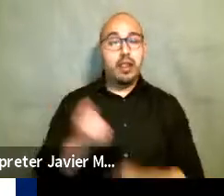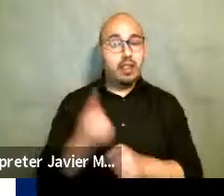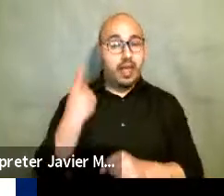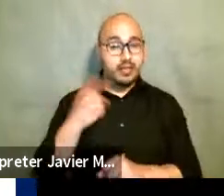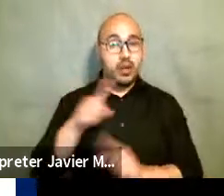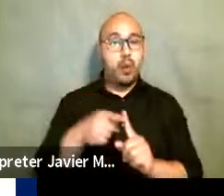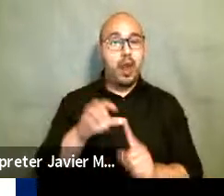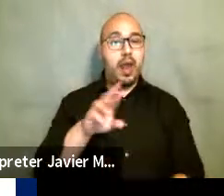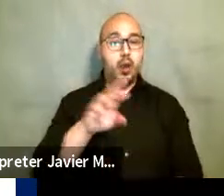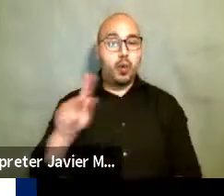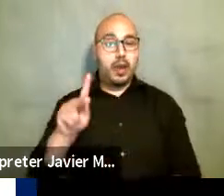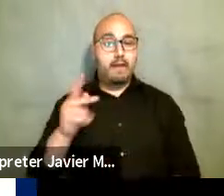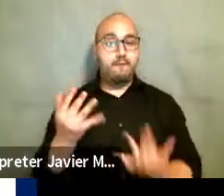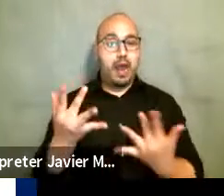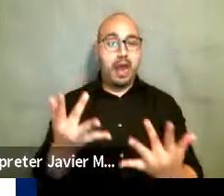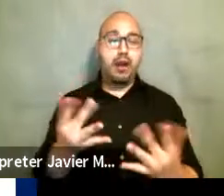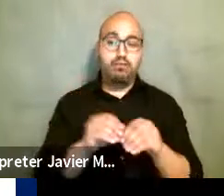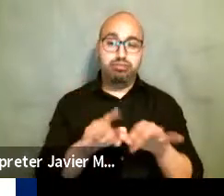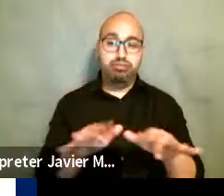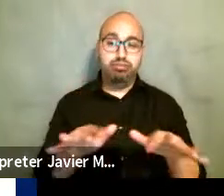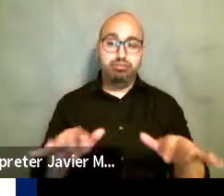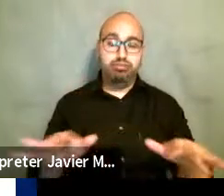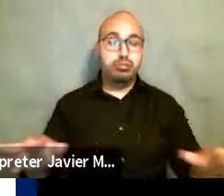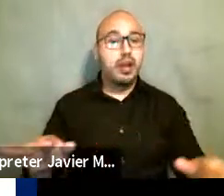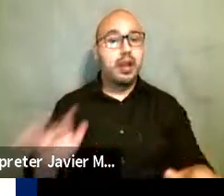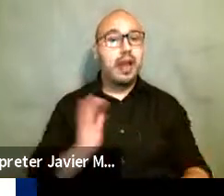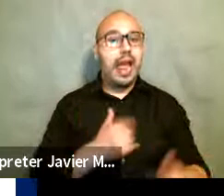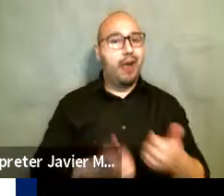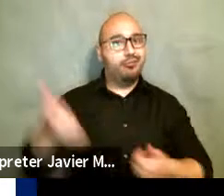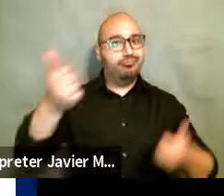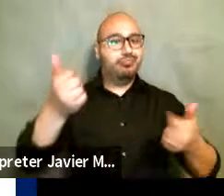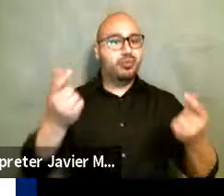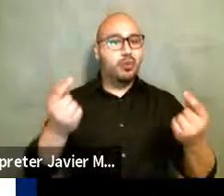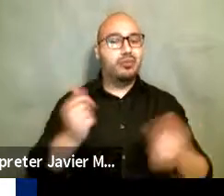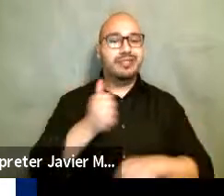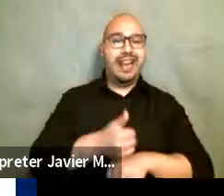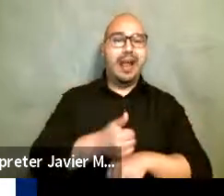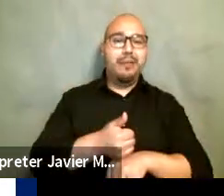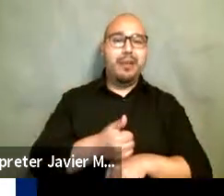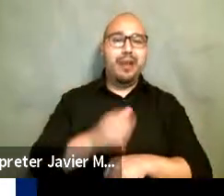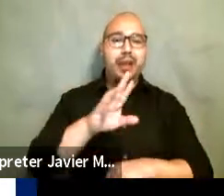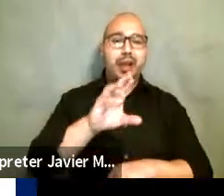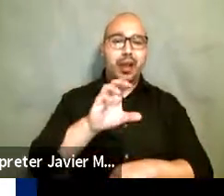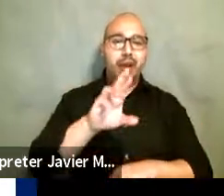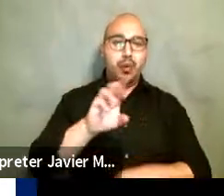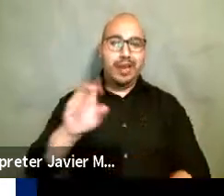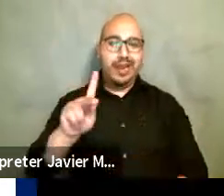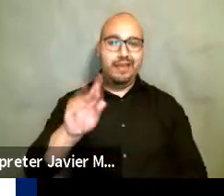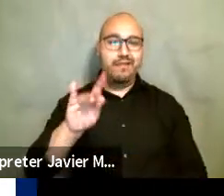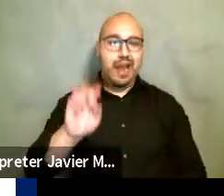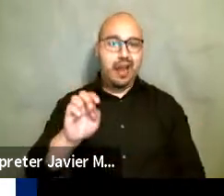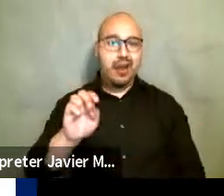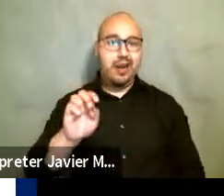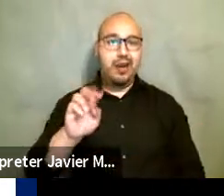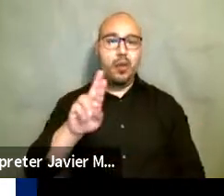Fire started, our executive board created a Creek Fire Relief Fund to help the families and individuals who are impacted by the Creek